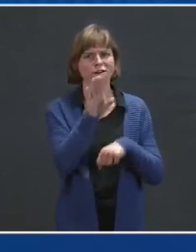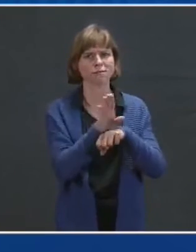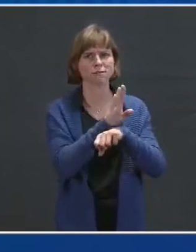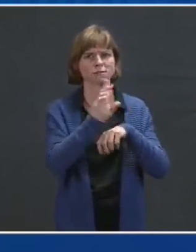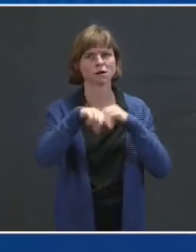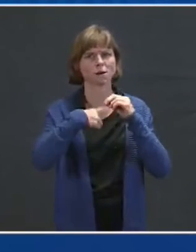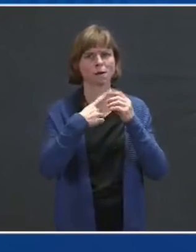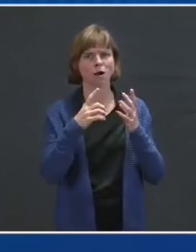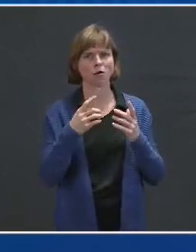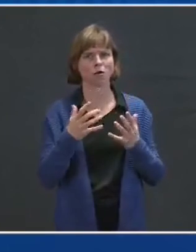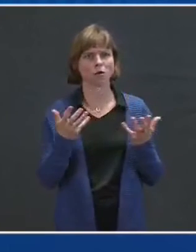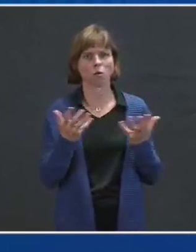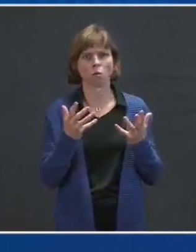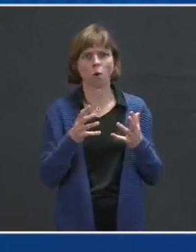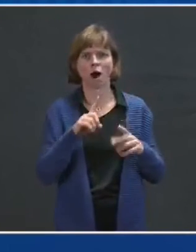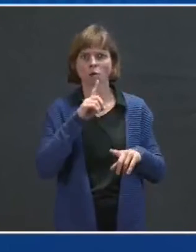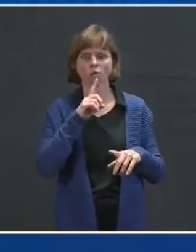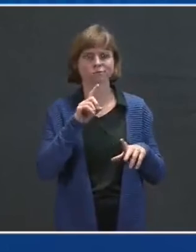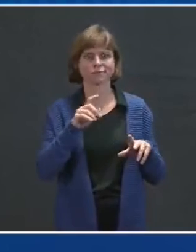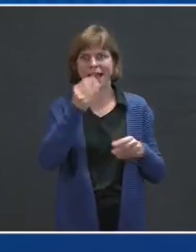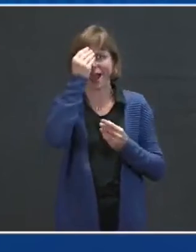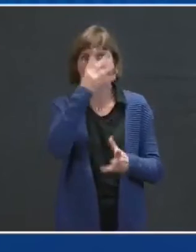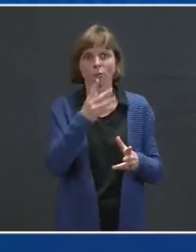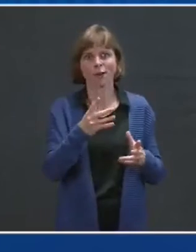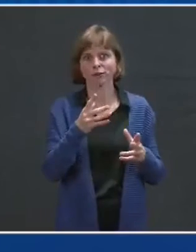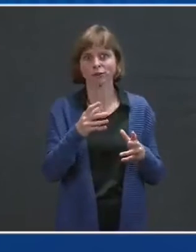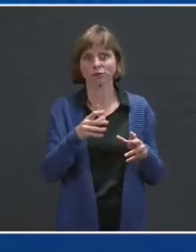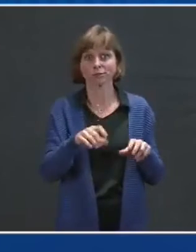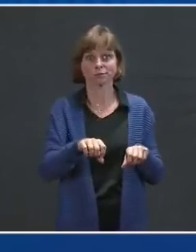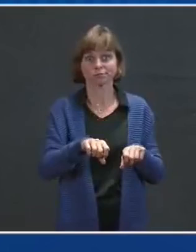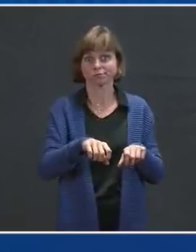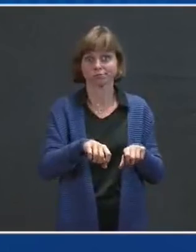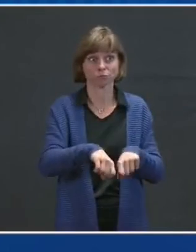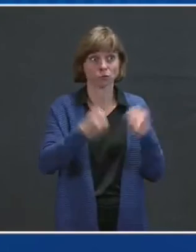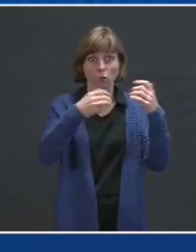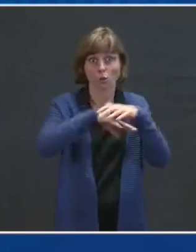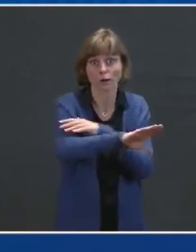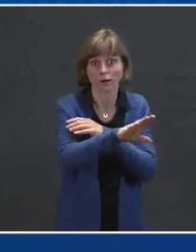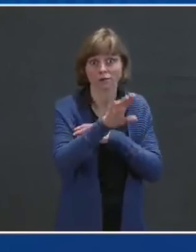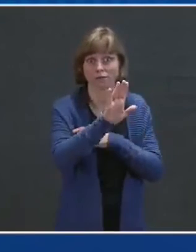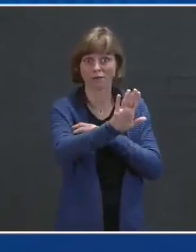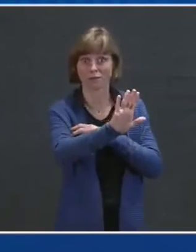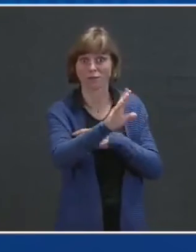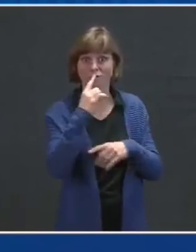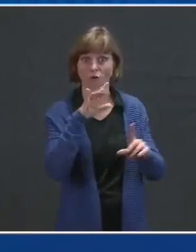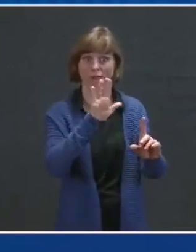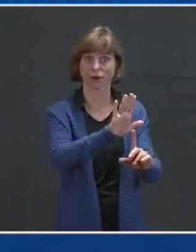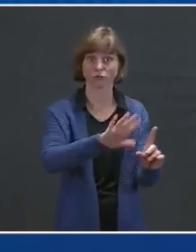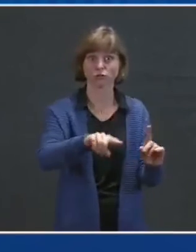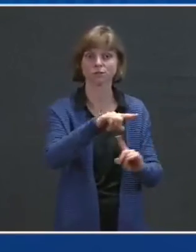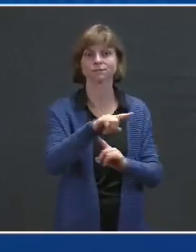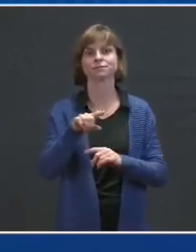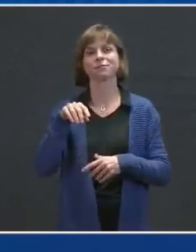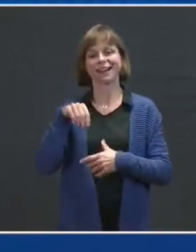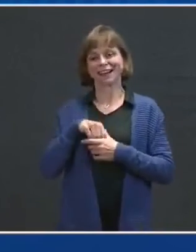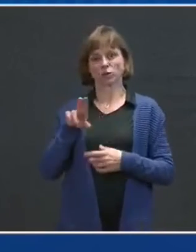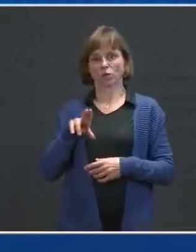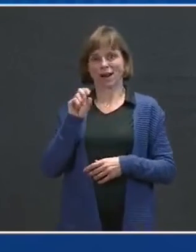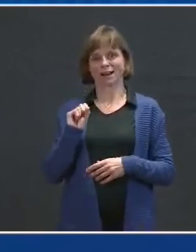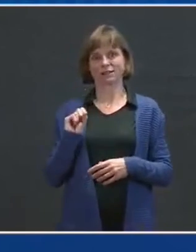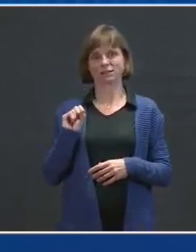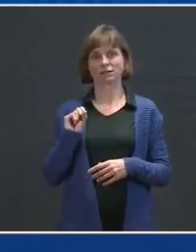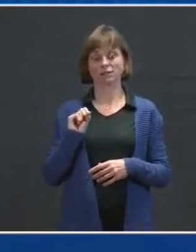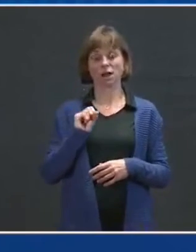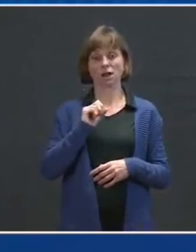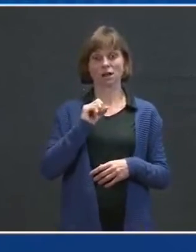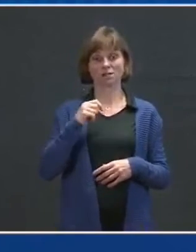can do maybe to prevent this from happening again? In the U.S. government, in the United States, the way we're structured, public-private